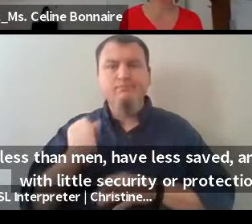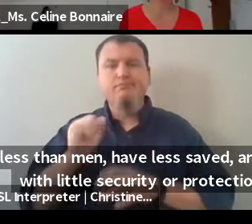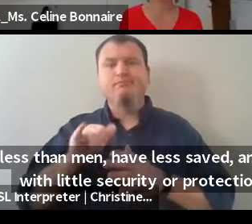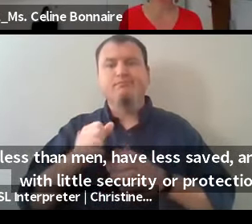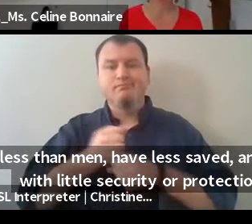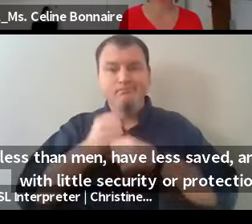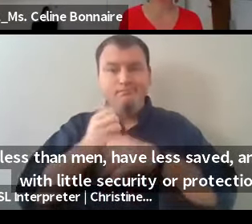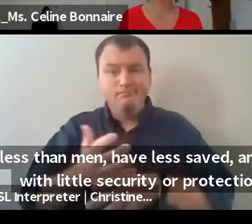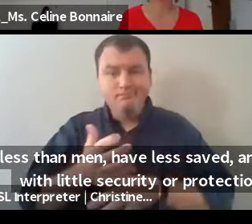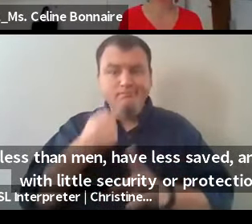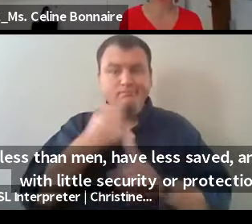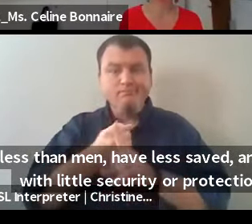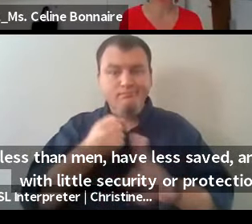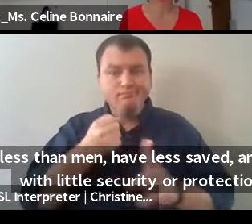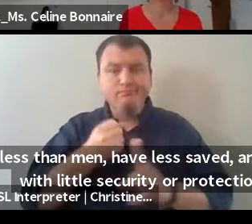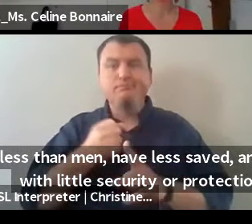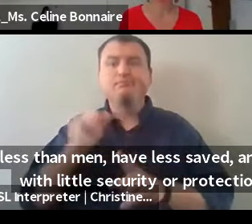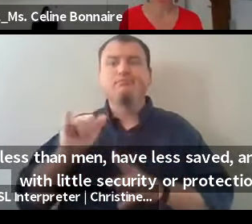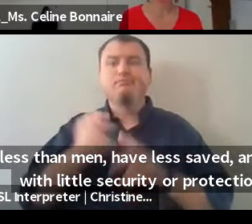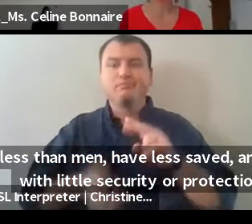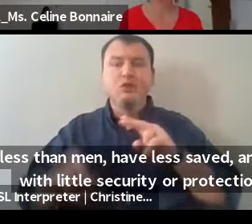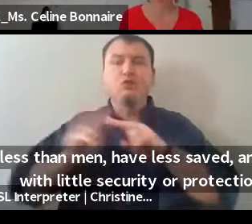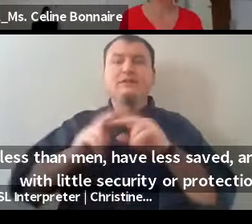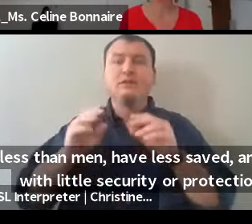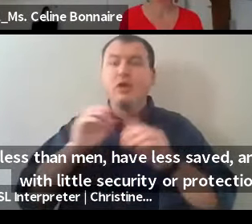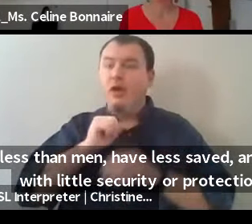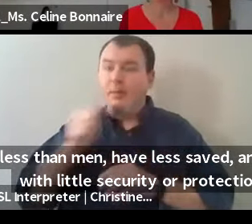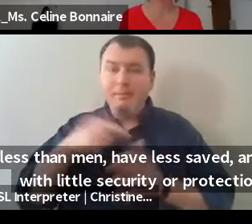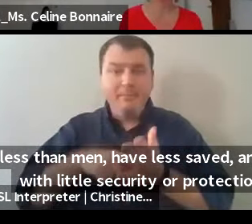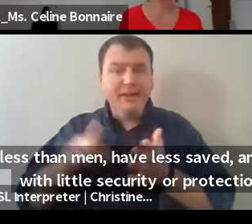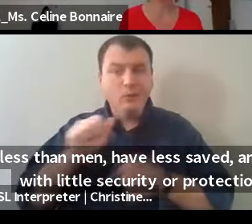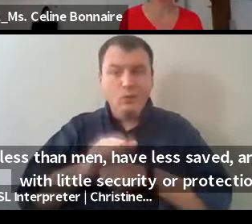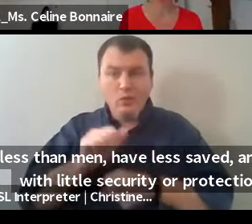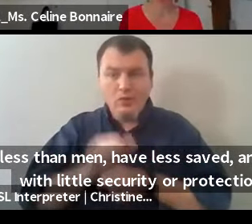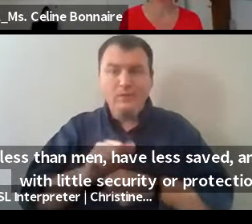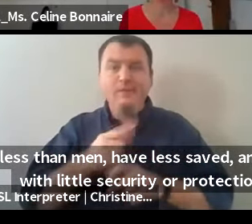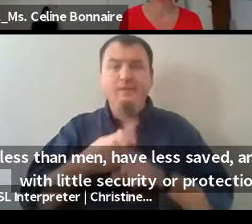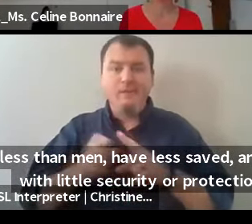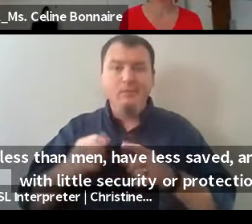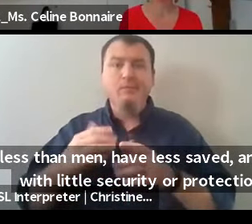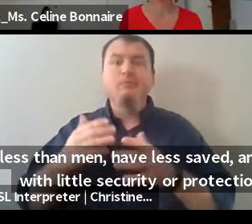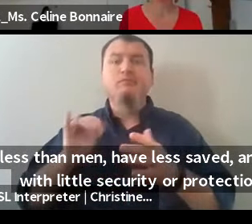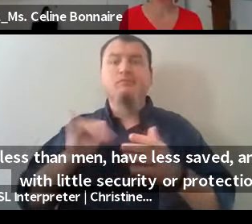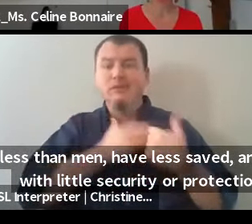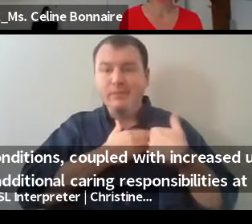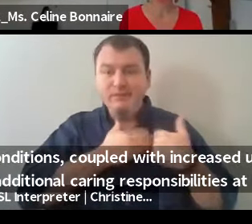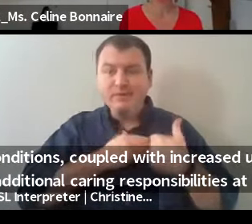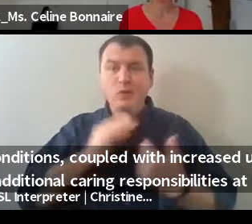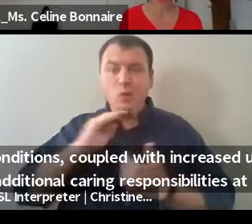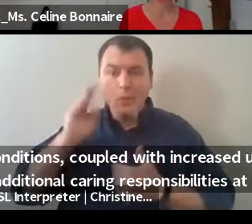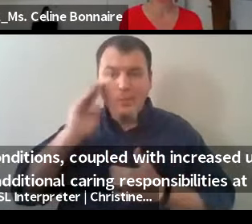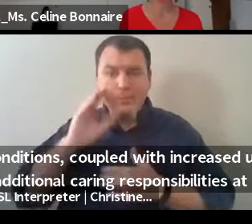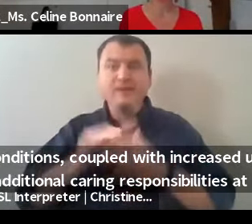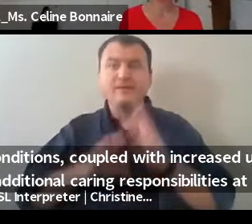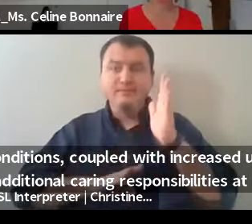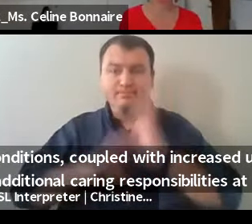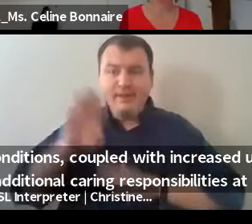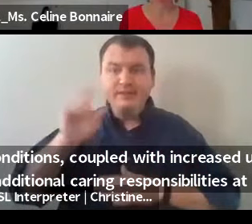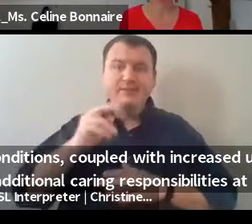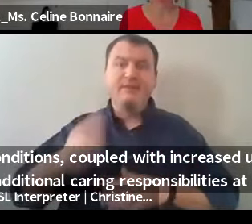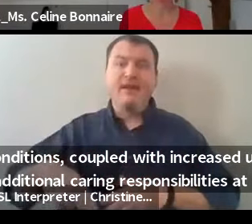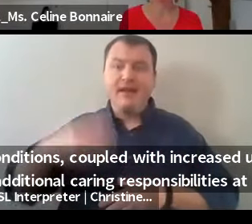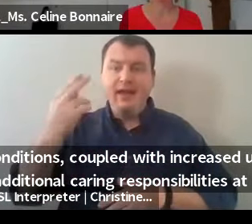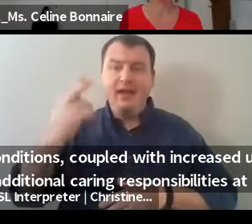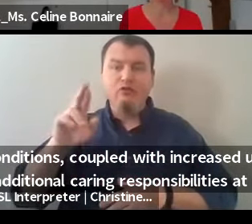with increased unpaid work from additional caring responsibilities at home and spikes in already high rates